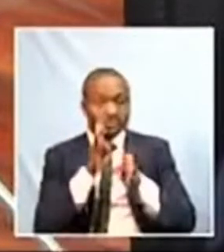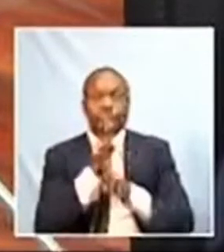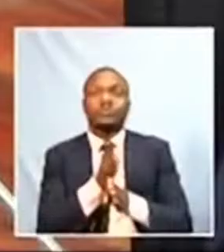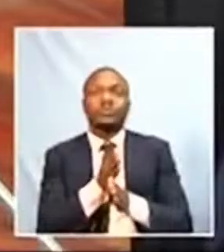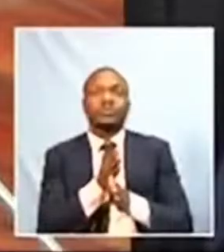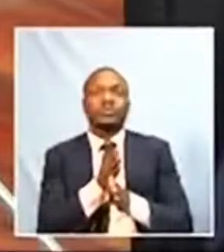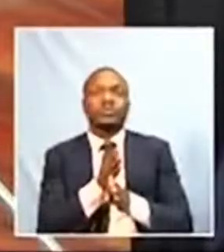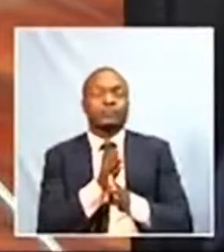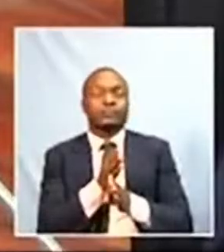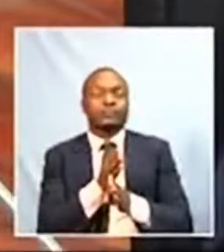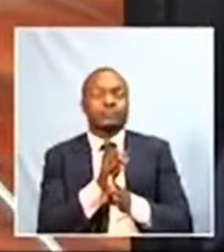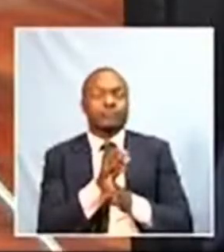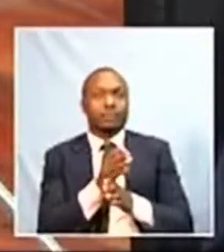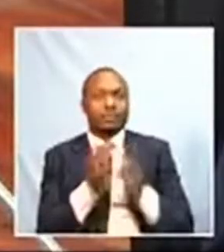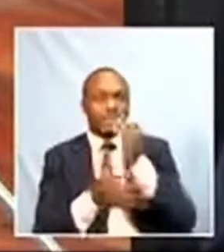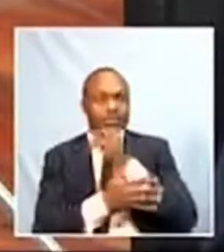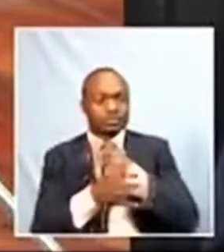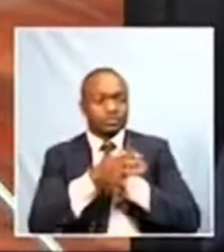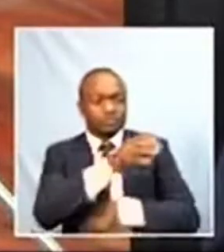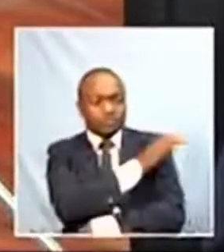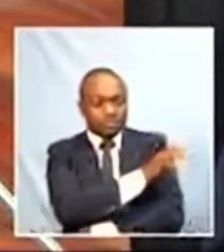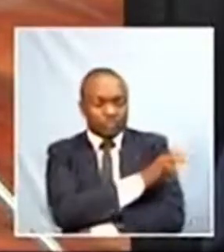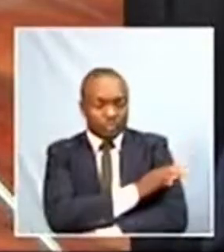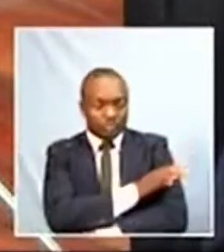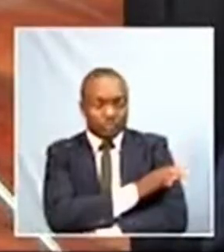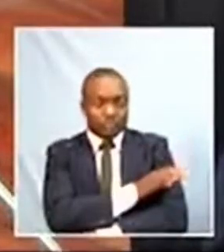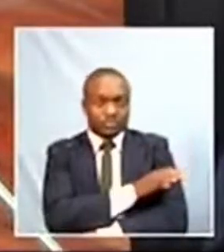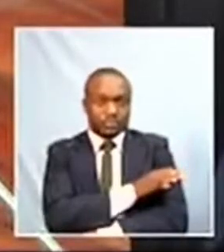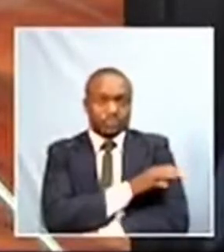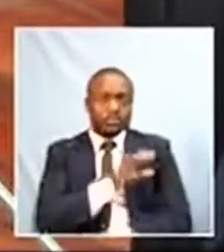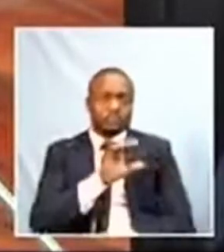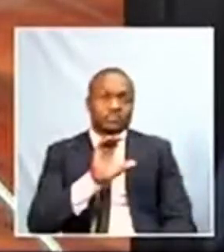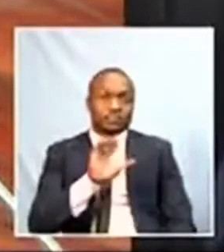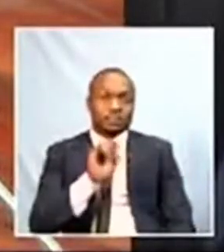a maternity wing at Isikushi Health Post.